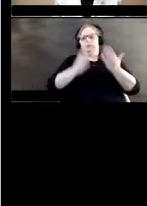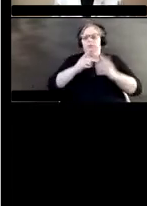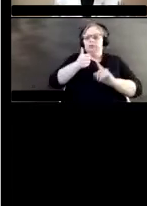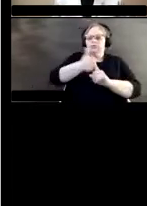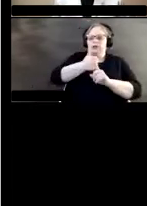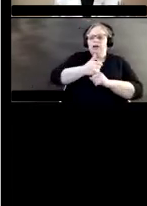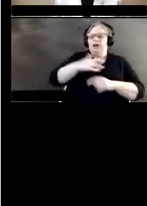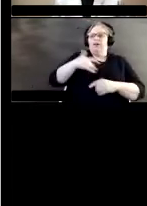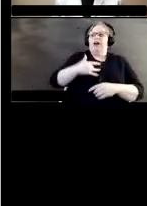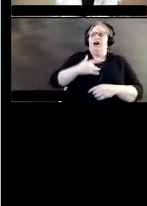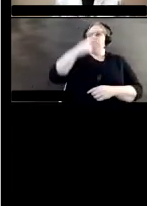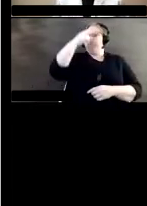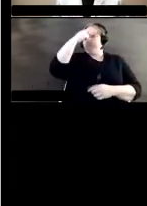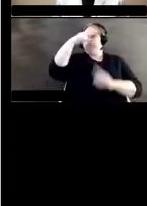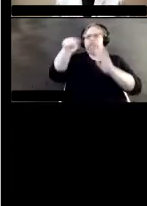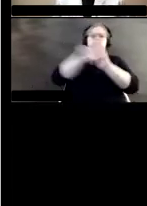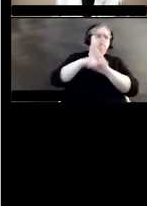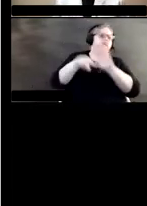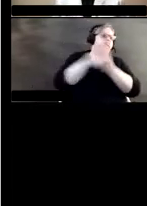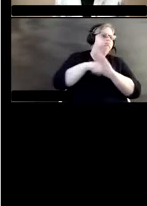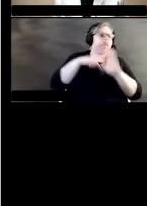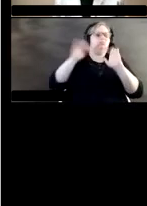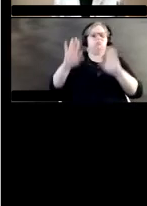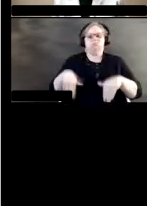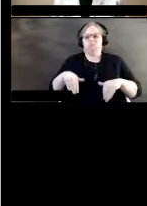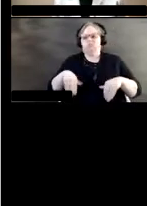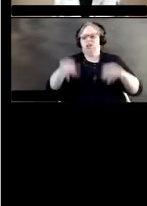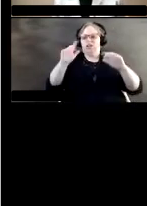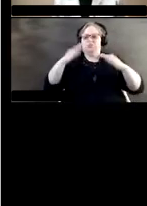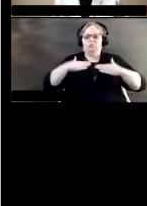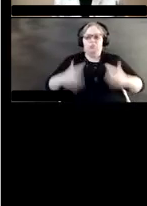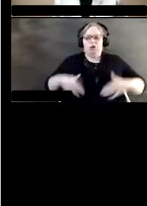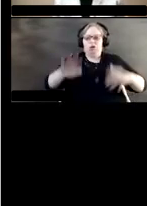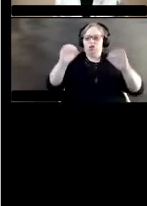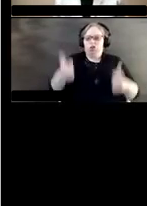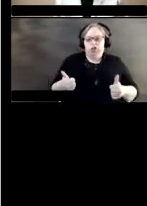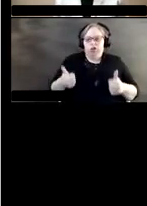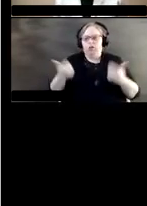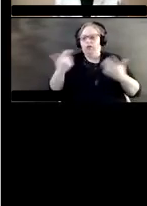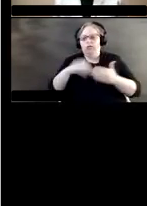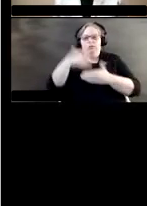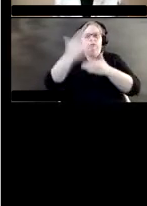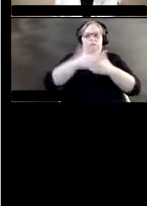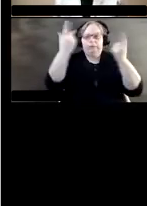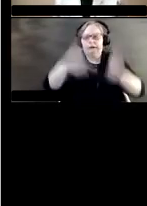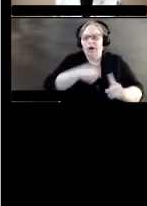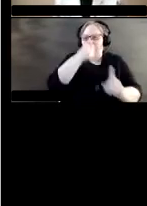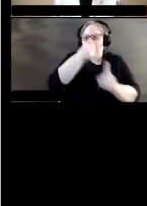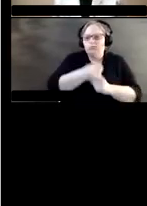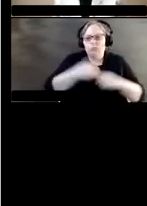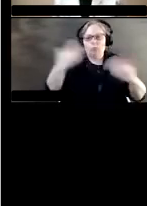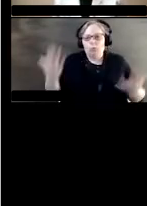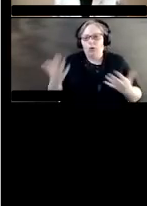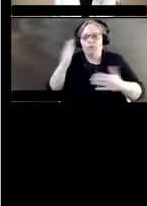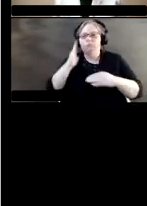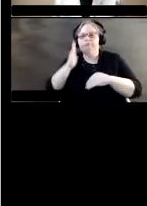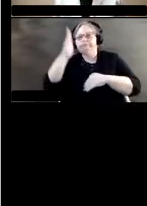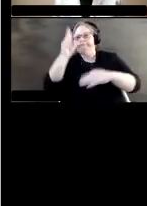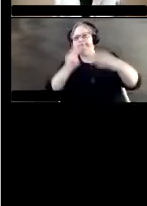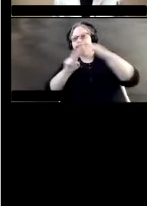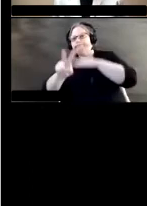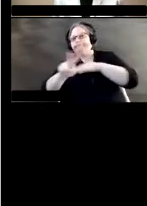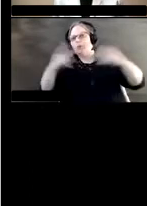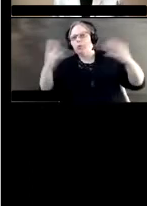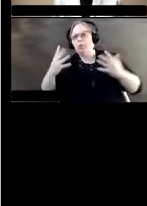going downhill. I feel like I'm falling apart. What next? What's my outlook? And those are normal things to